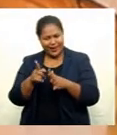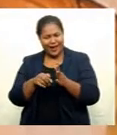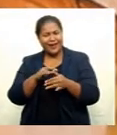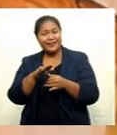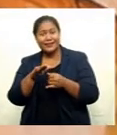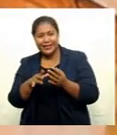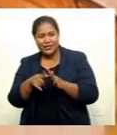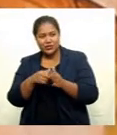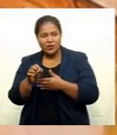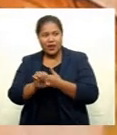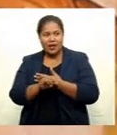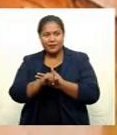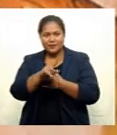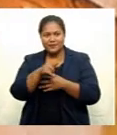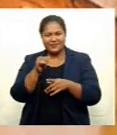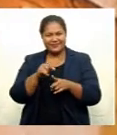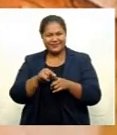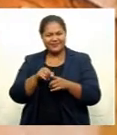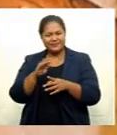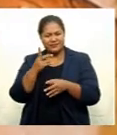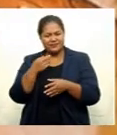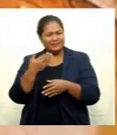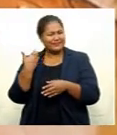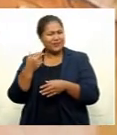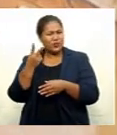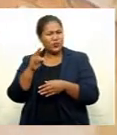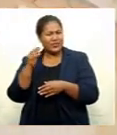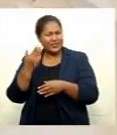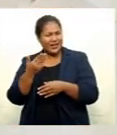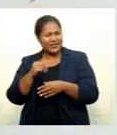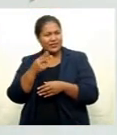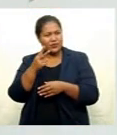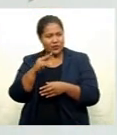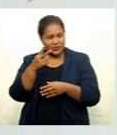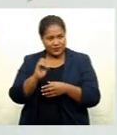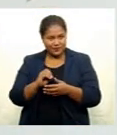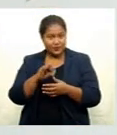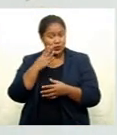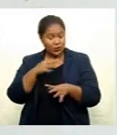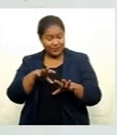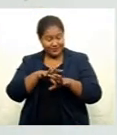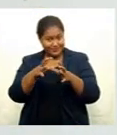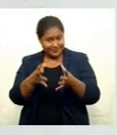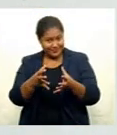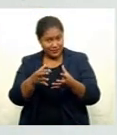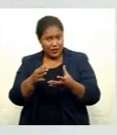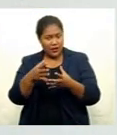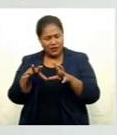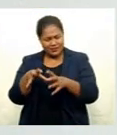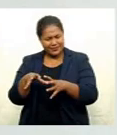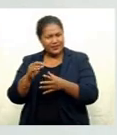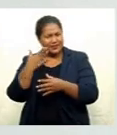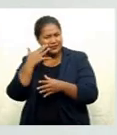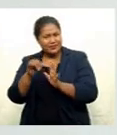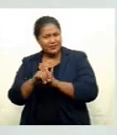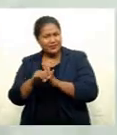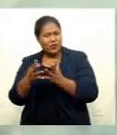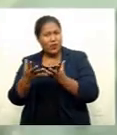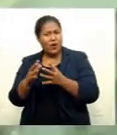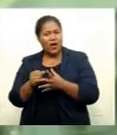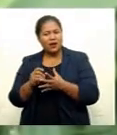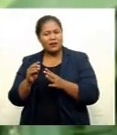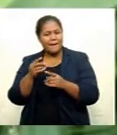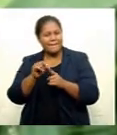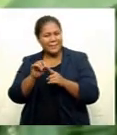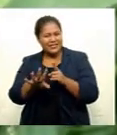stinging insects caused quite a stir back in 2019 and into 2020, when their nests were discovered in Canada's British Columbia and into the Pacific